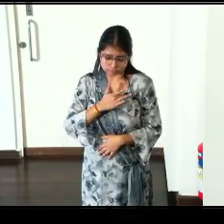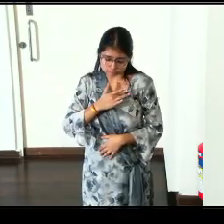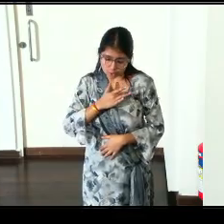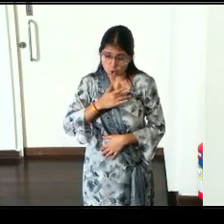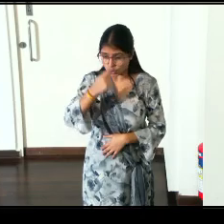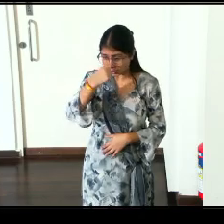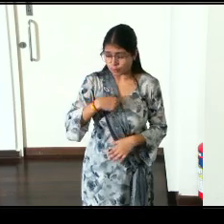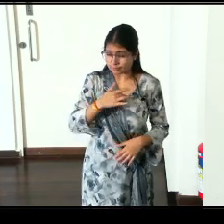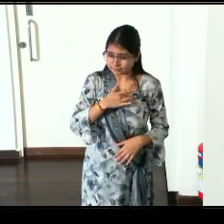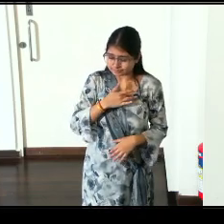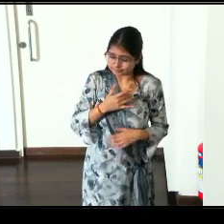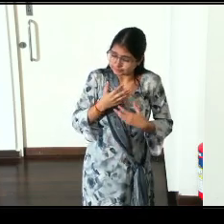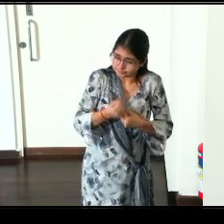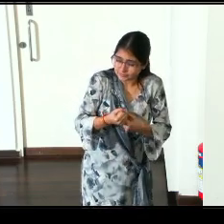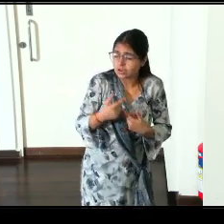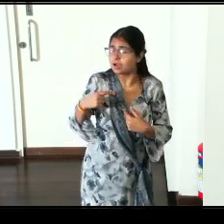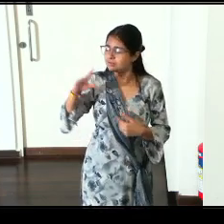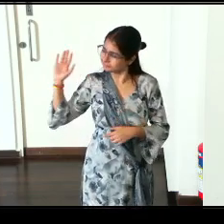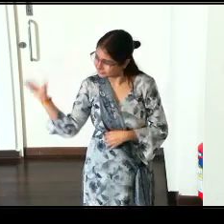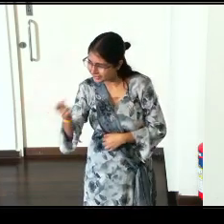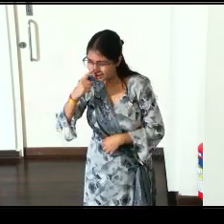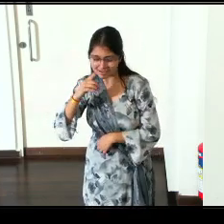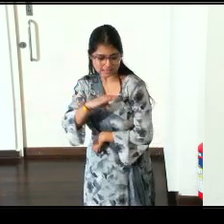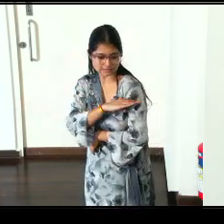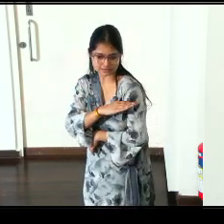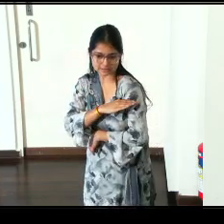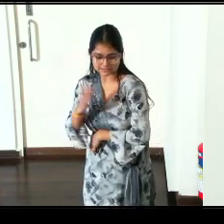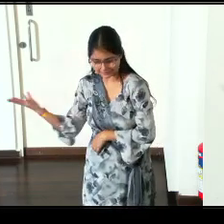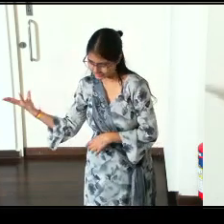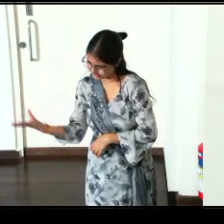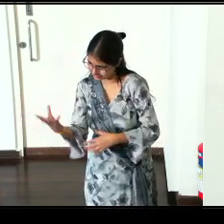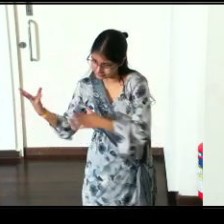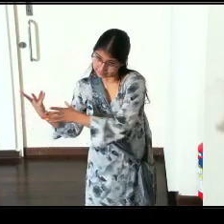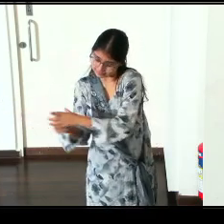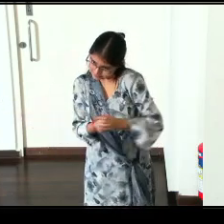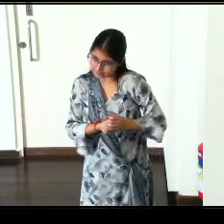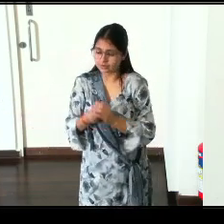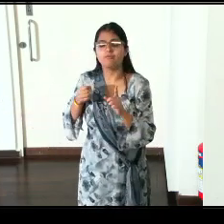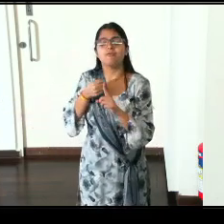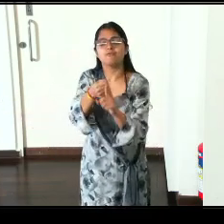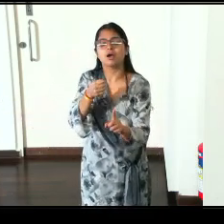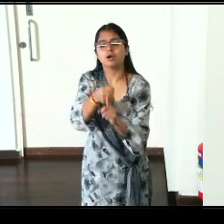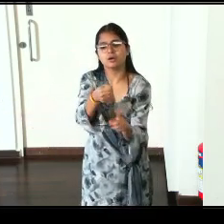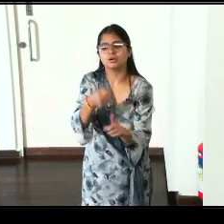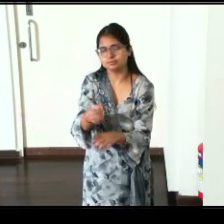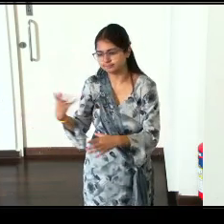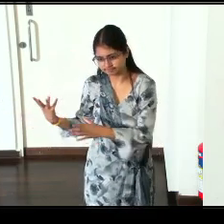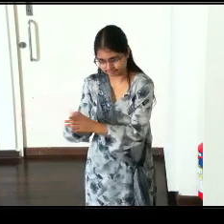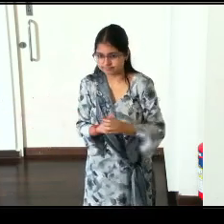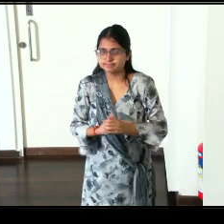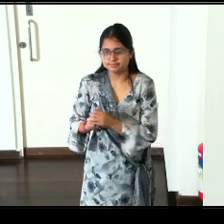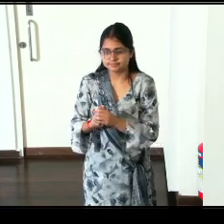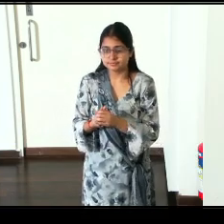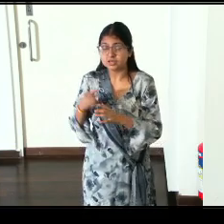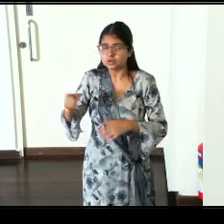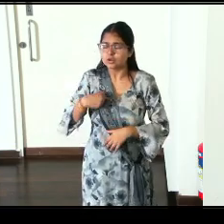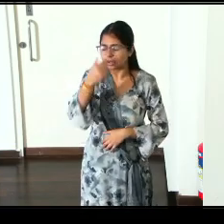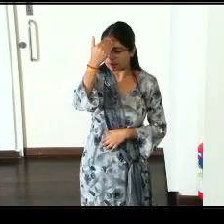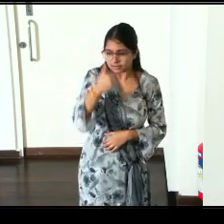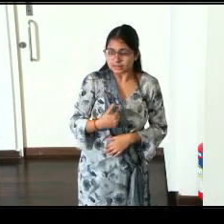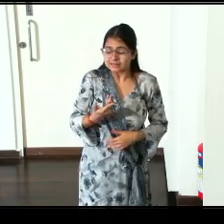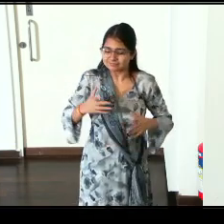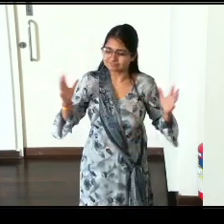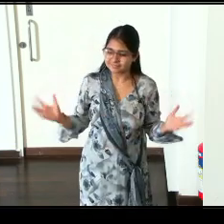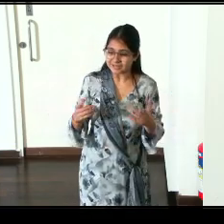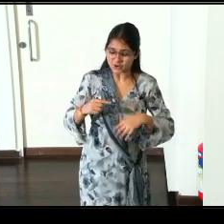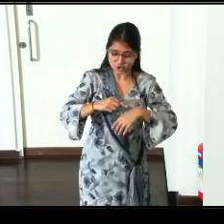nibhana, saath milkar behno samna karo," which is to say that embrace the religion of humanity and face